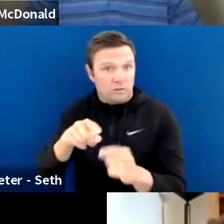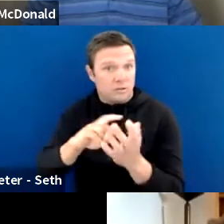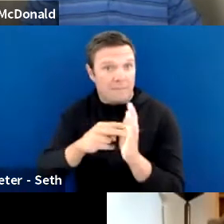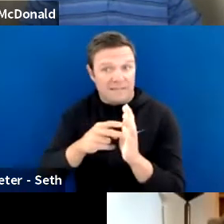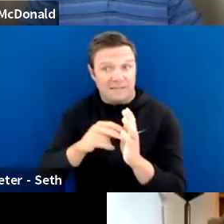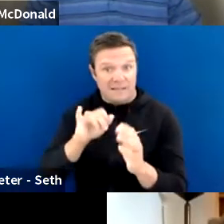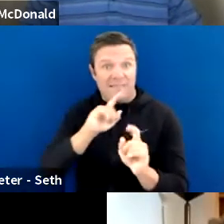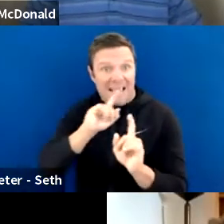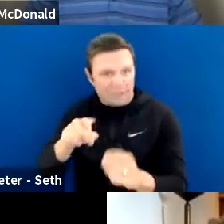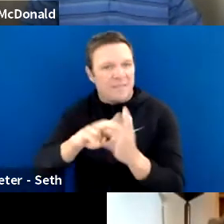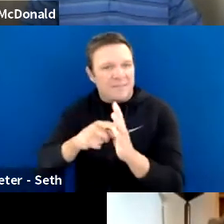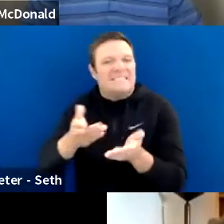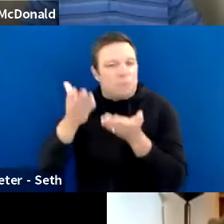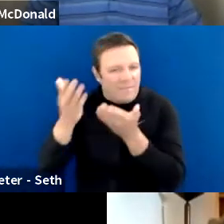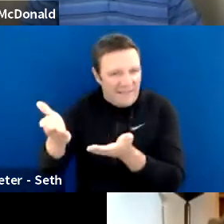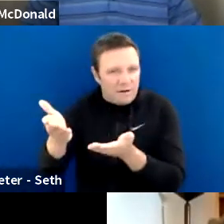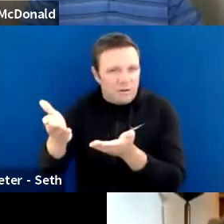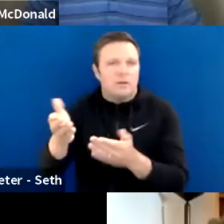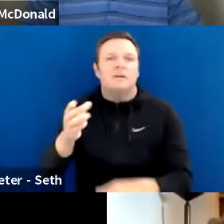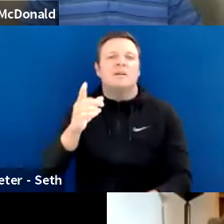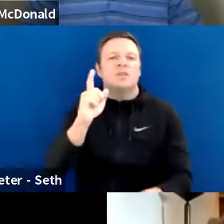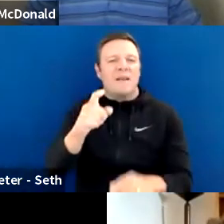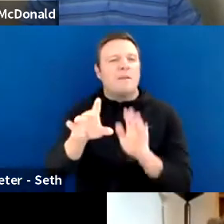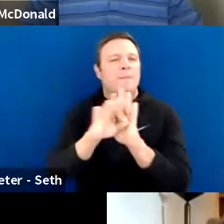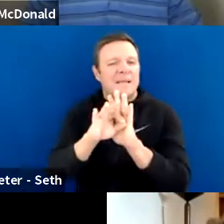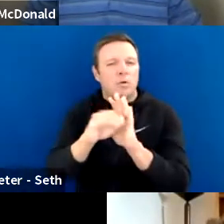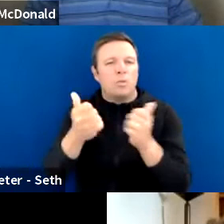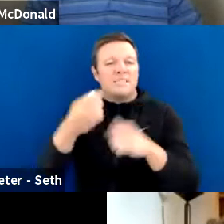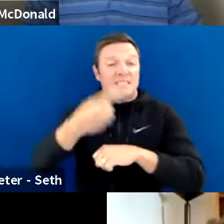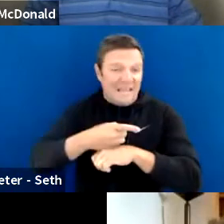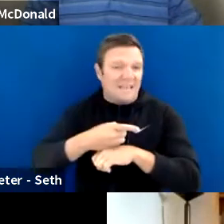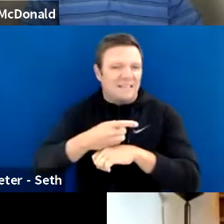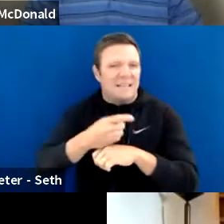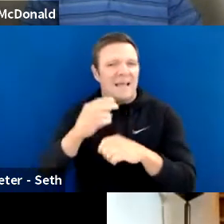you'll have the dates, but you have to go through and pick each date and put it on the Excel sheet. It works.